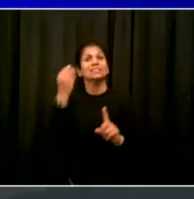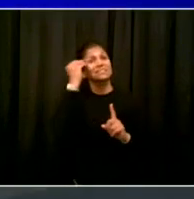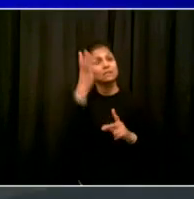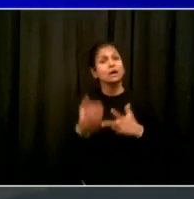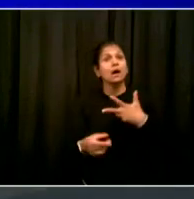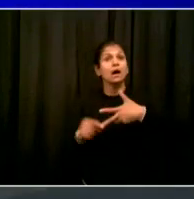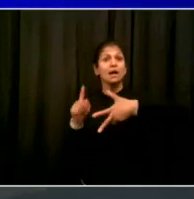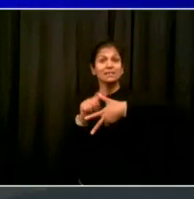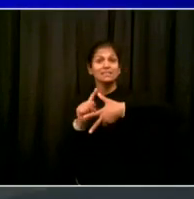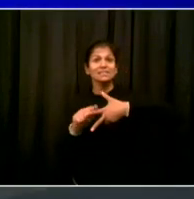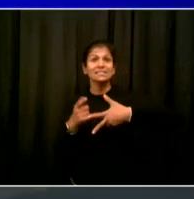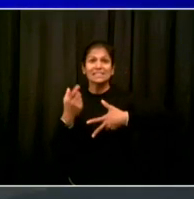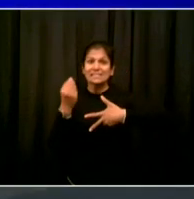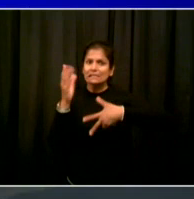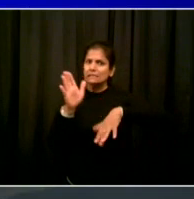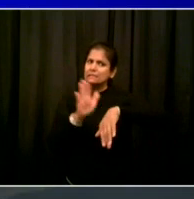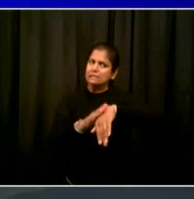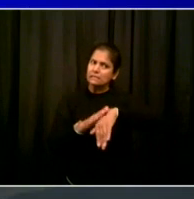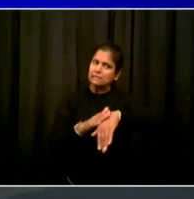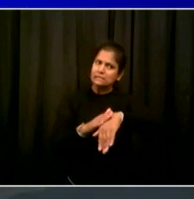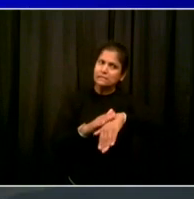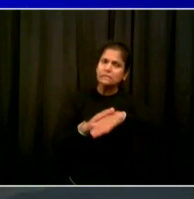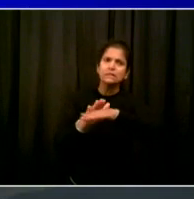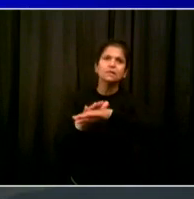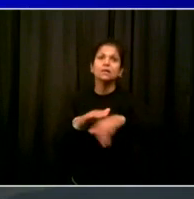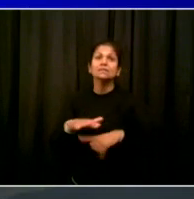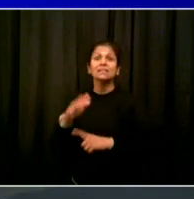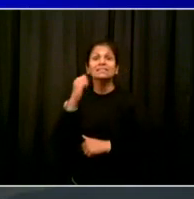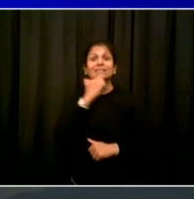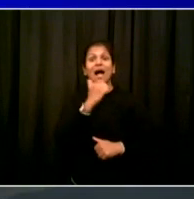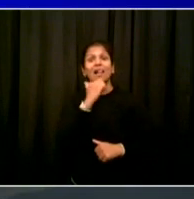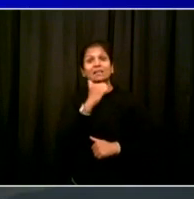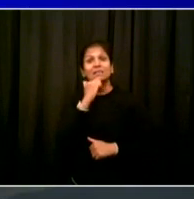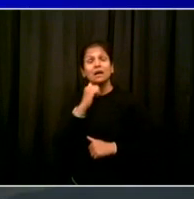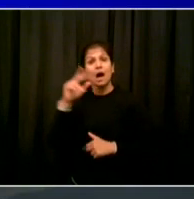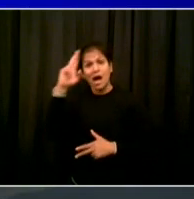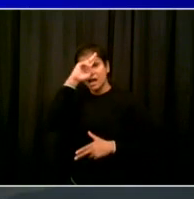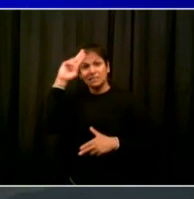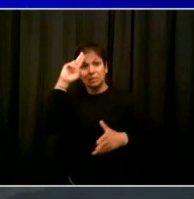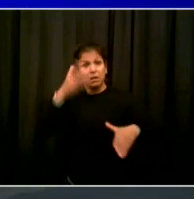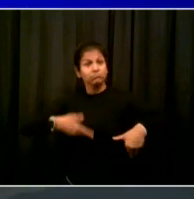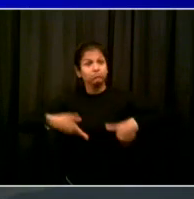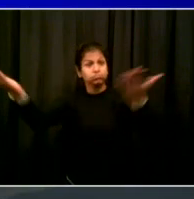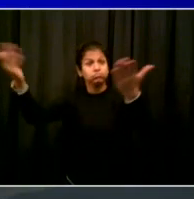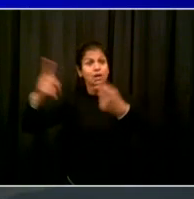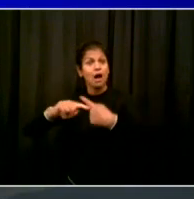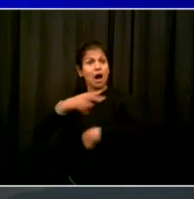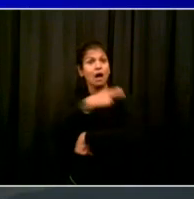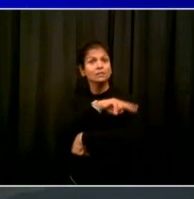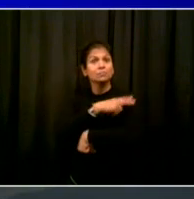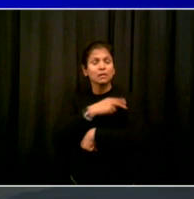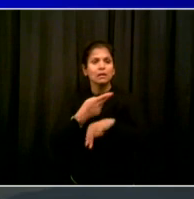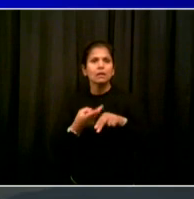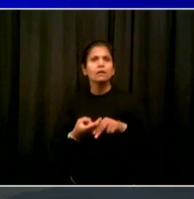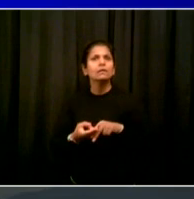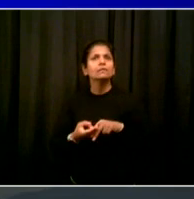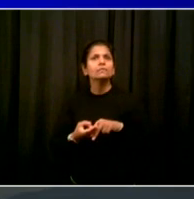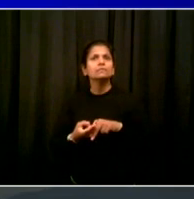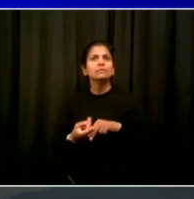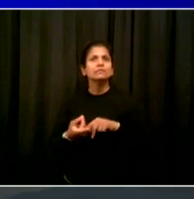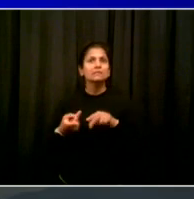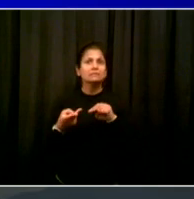one, daily number of people admitted to New York City hospitals for suspected COVID-19. That threshold is 200 patients. Today's report is 81